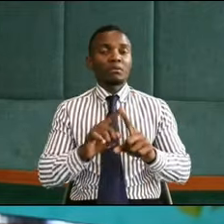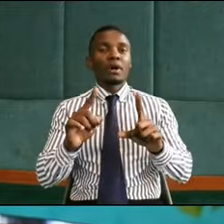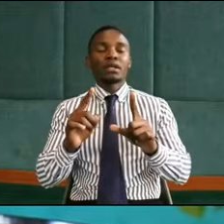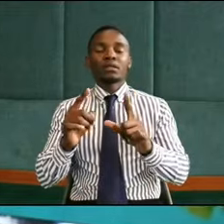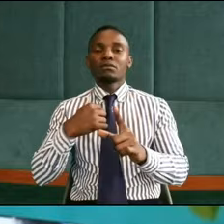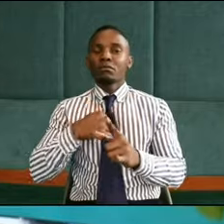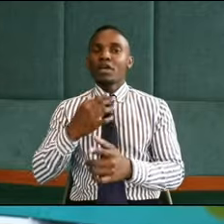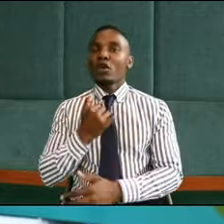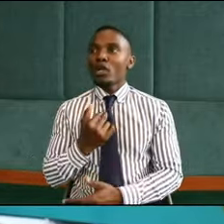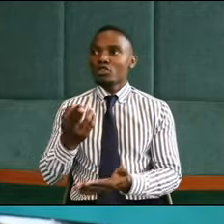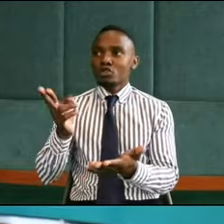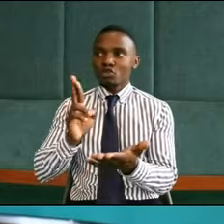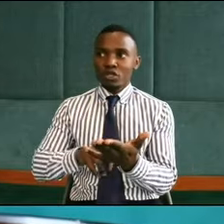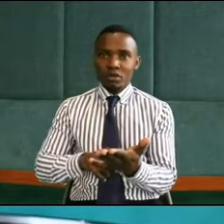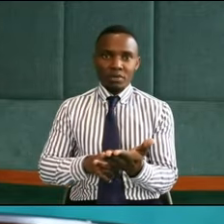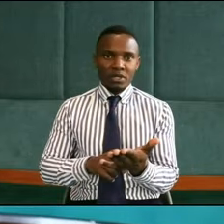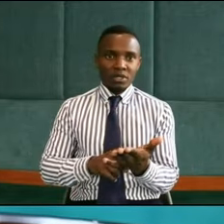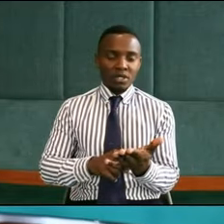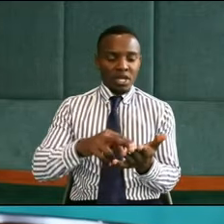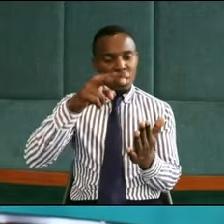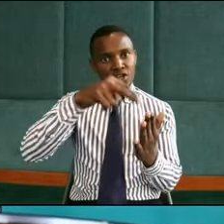read 4 verses